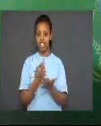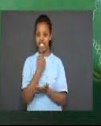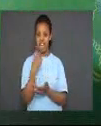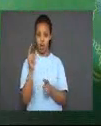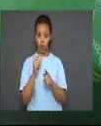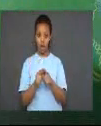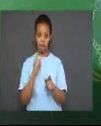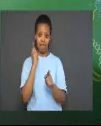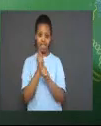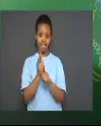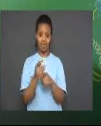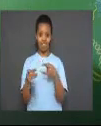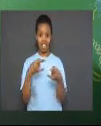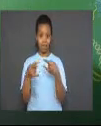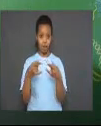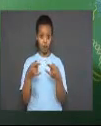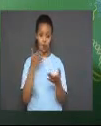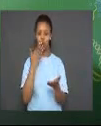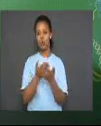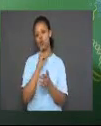term correctly, well done.